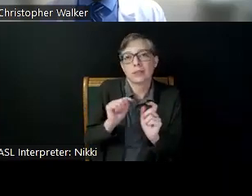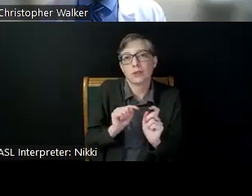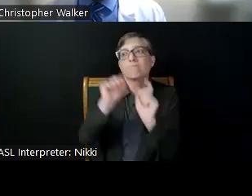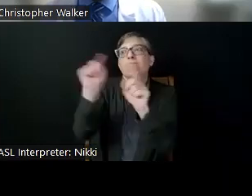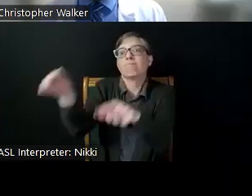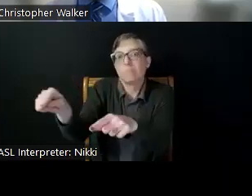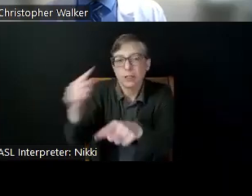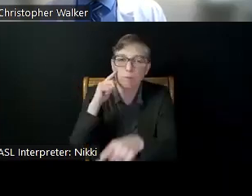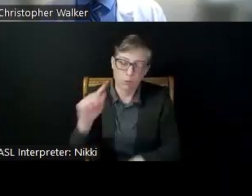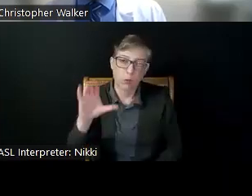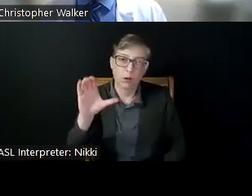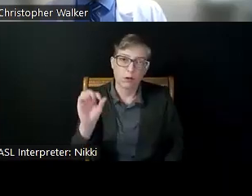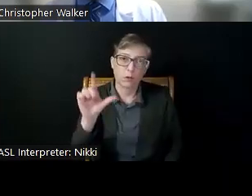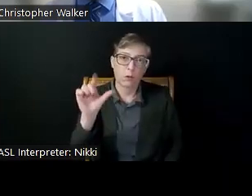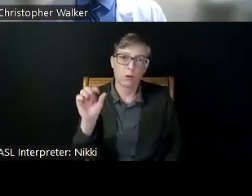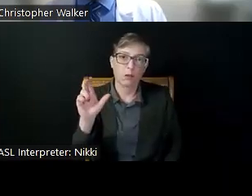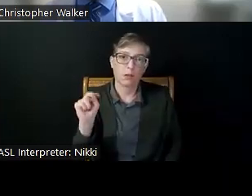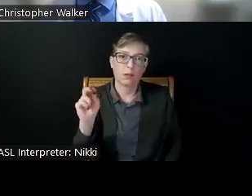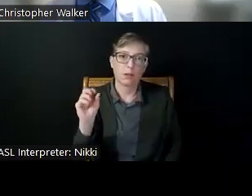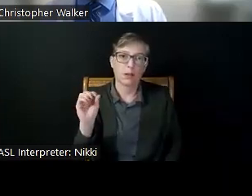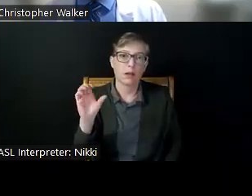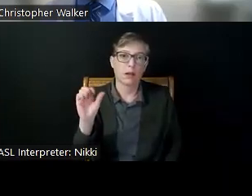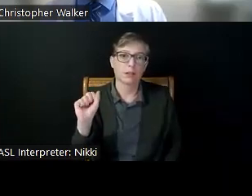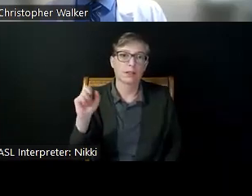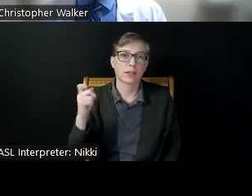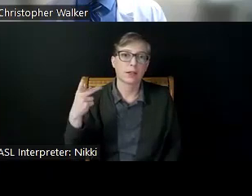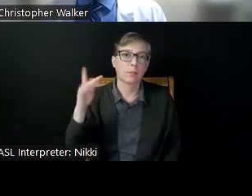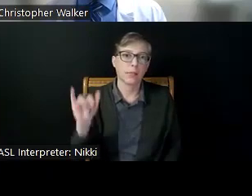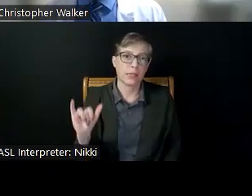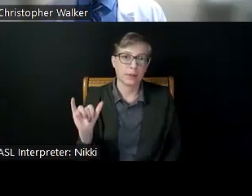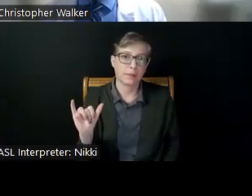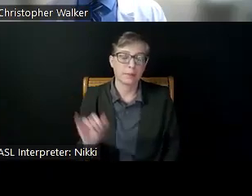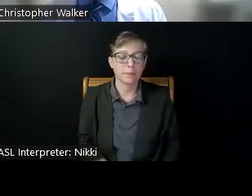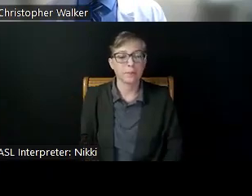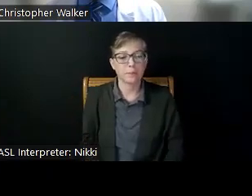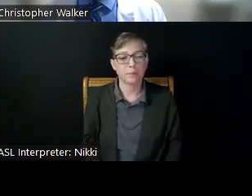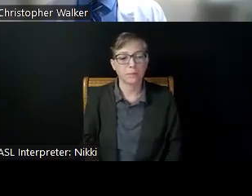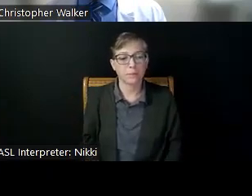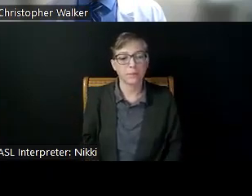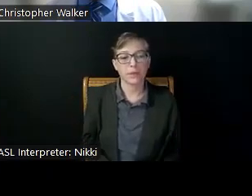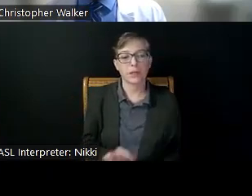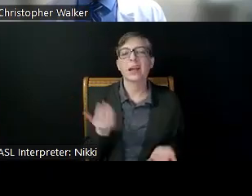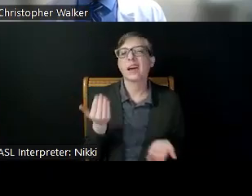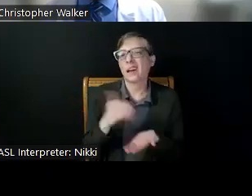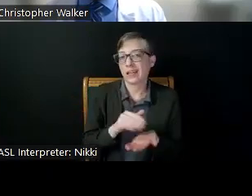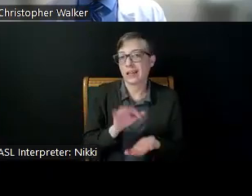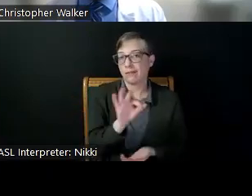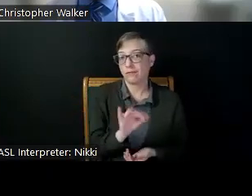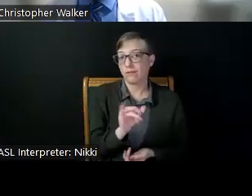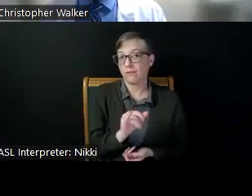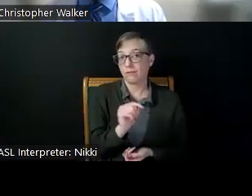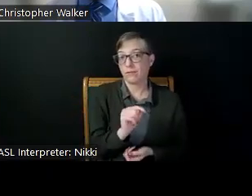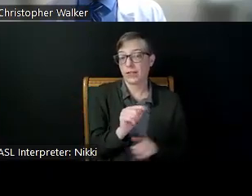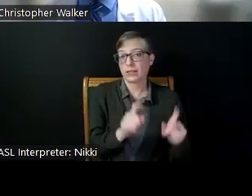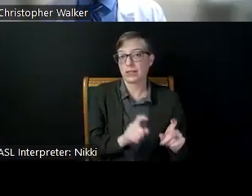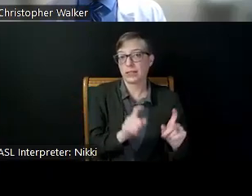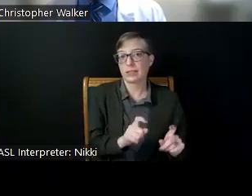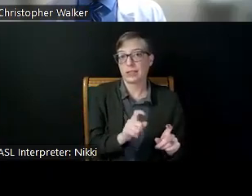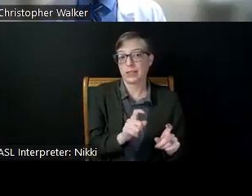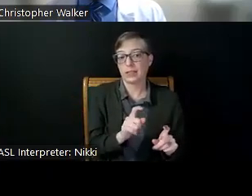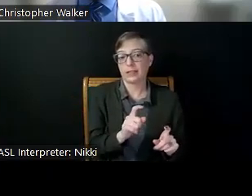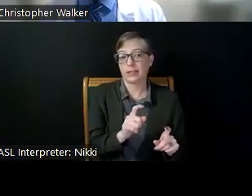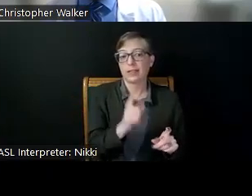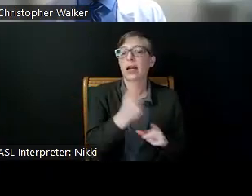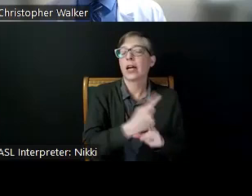colonoscopy. So FIT testing is only appropriate for those who are at average risk for developing